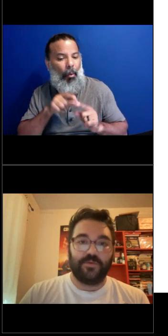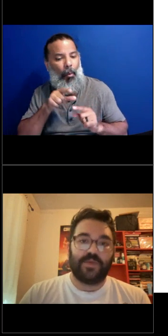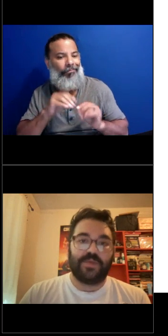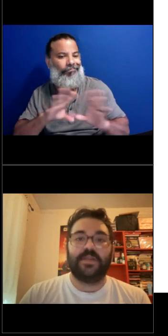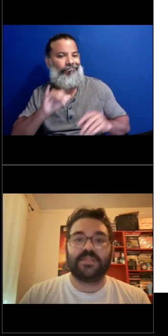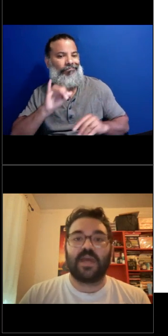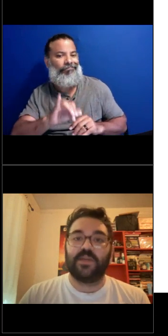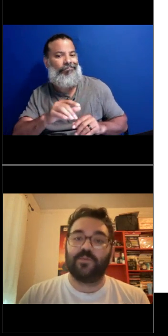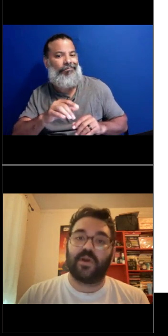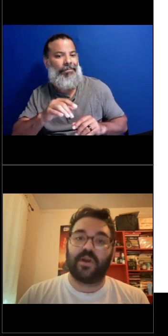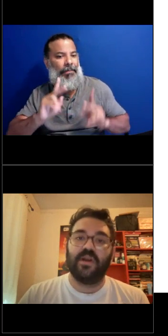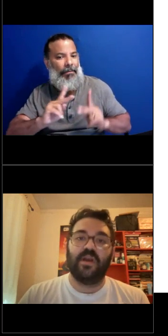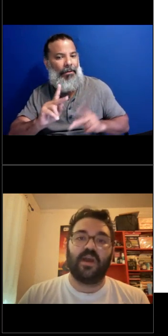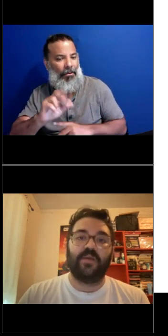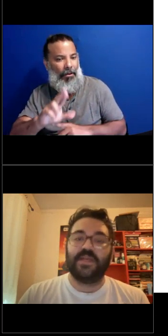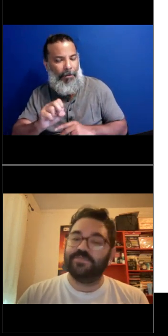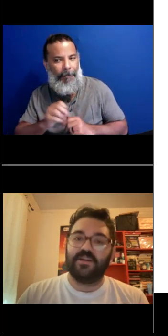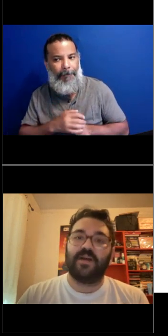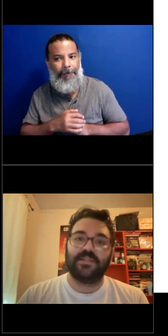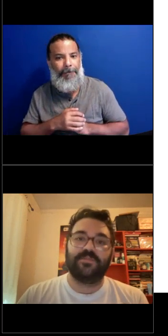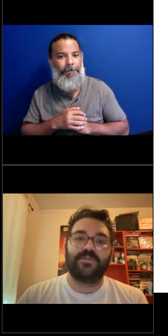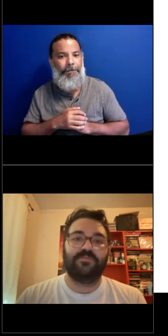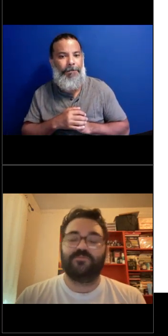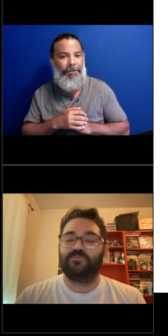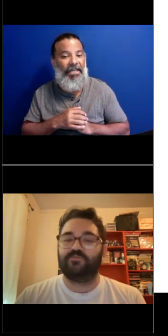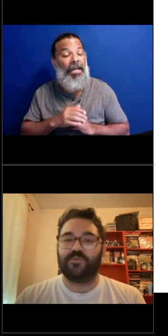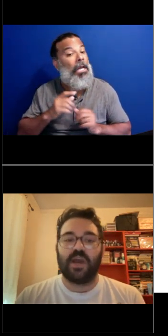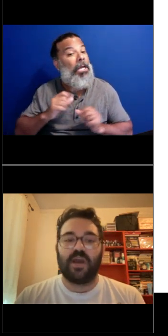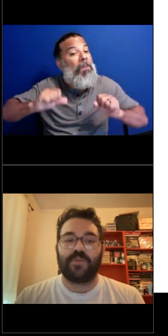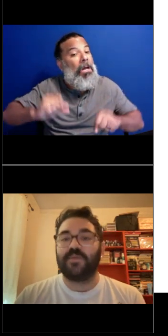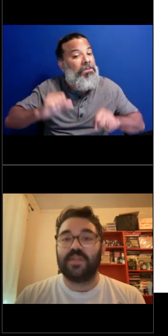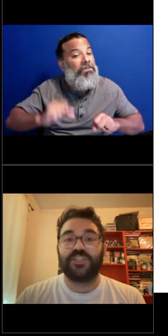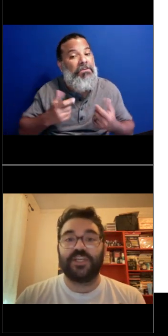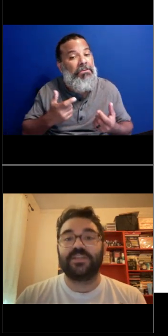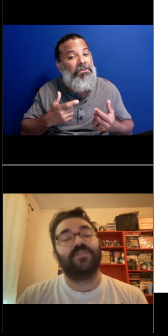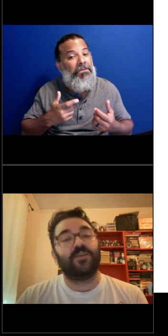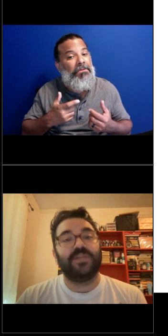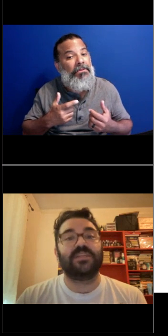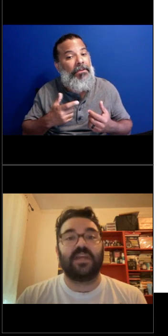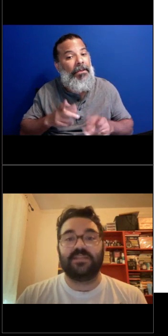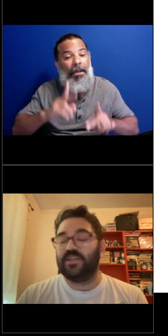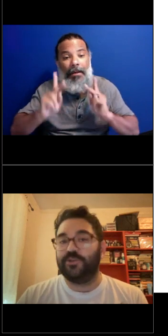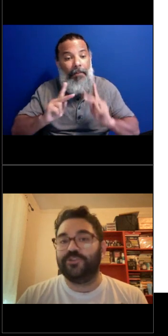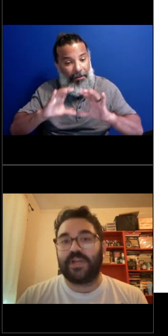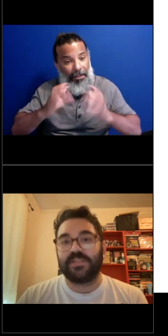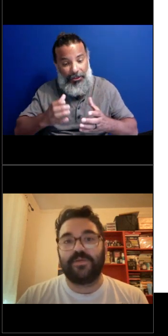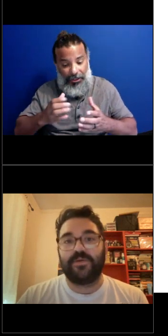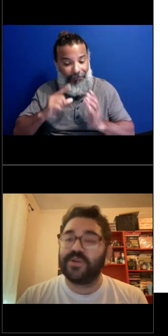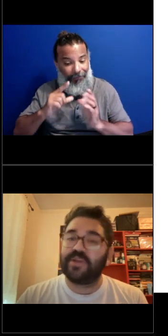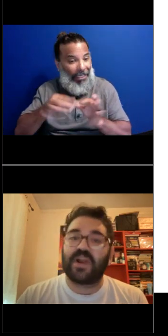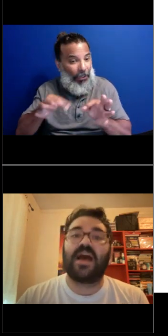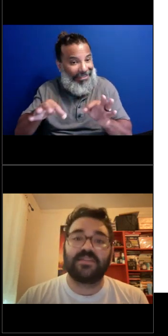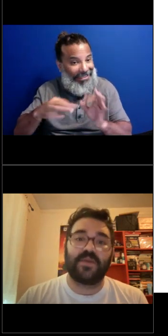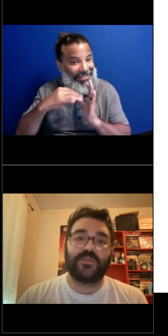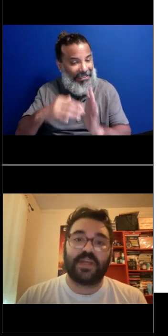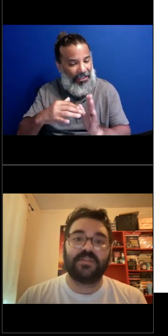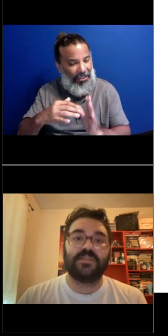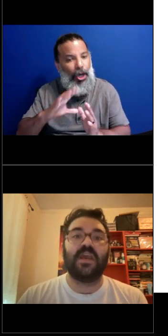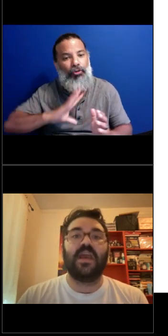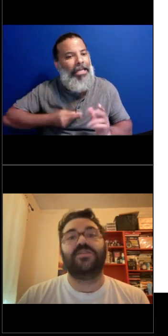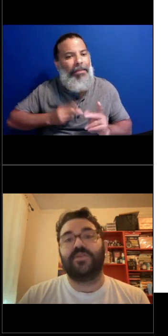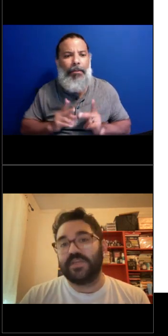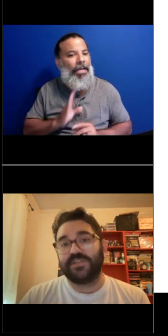that's who the people in the study were. It's very plausible that populations of linguistic studies include trans people who were never asked if they